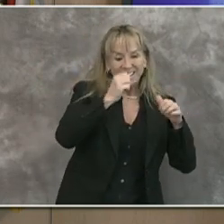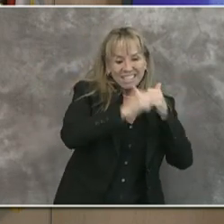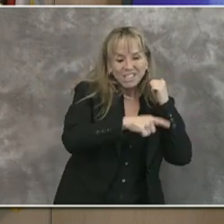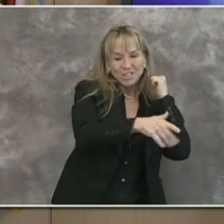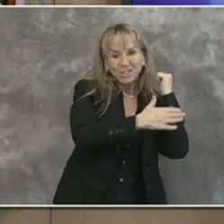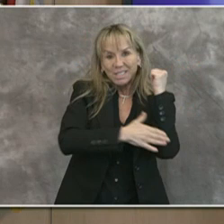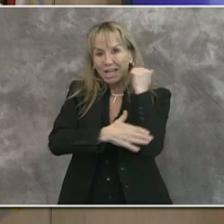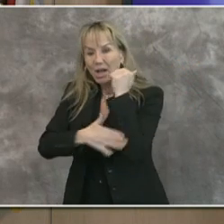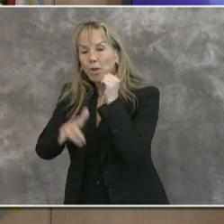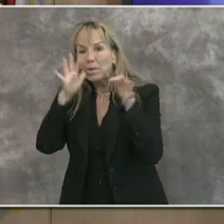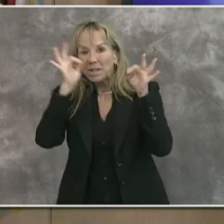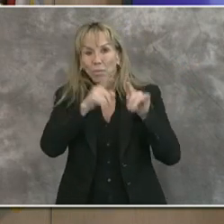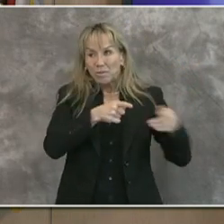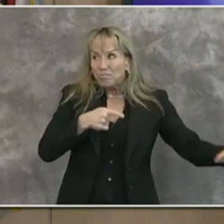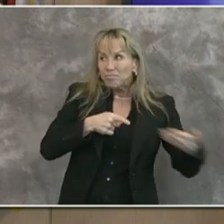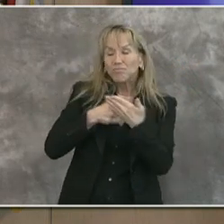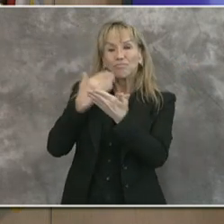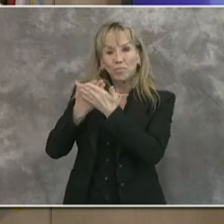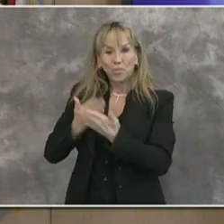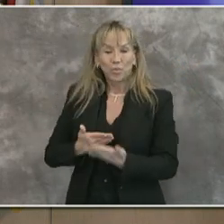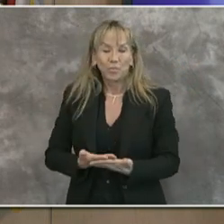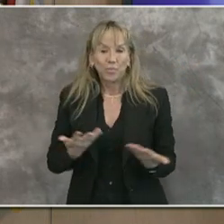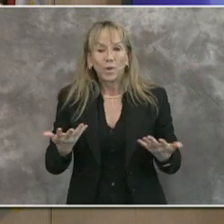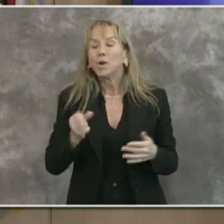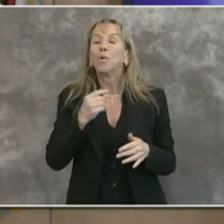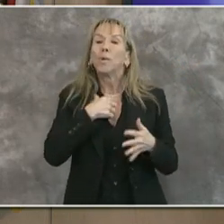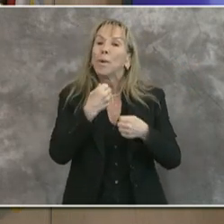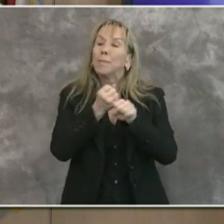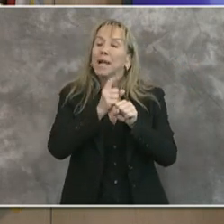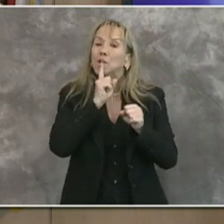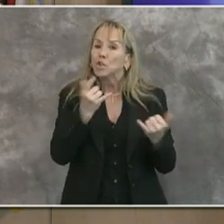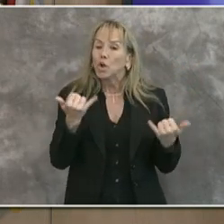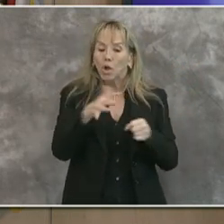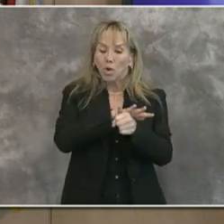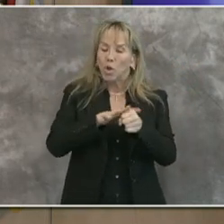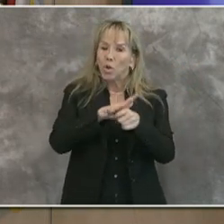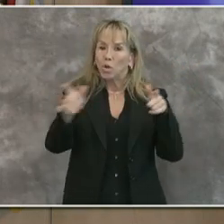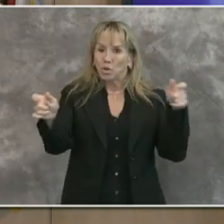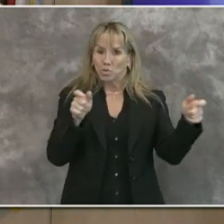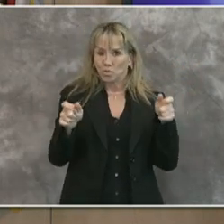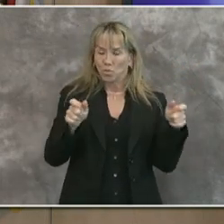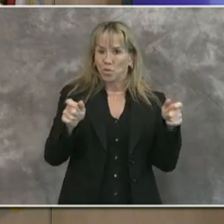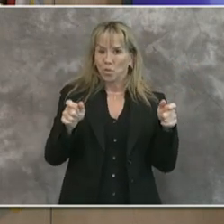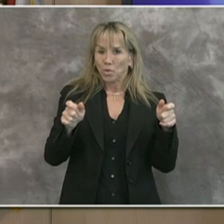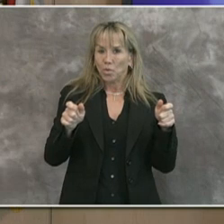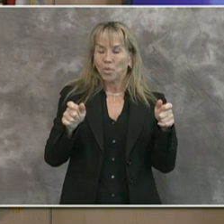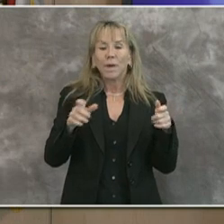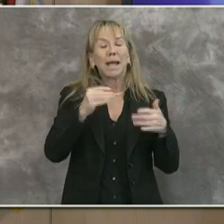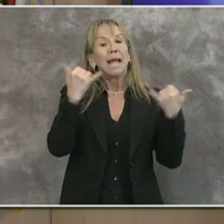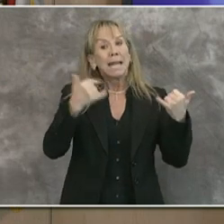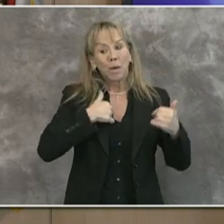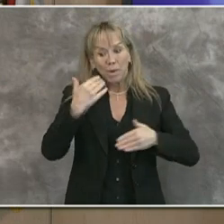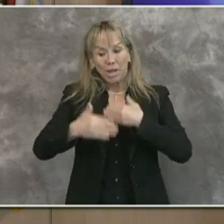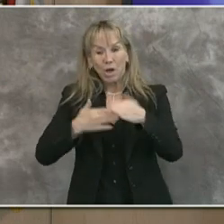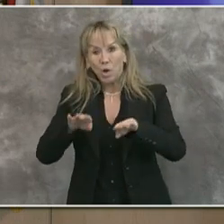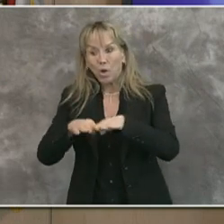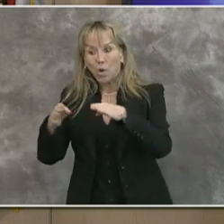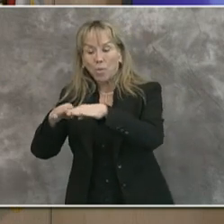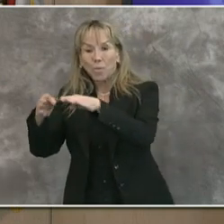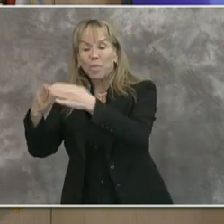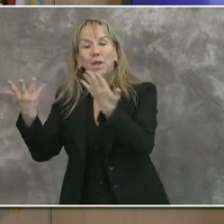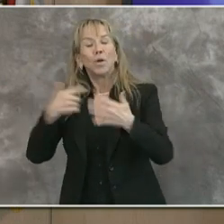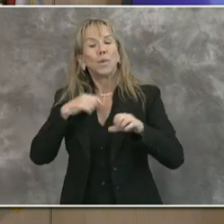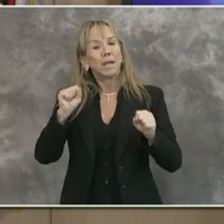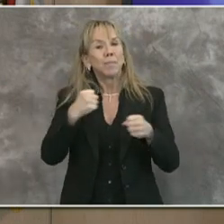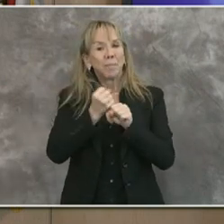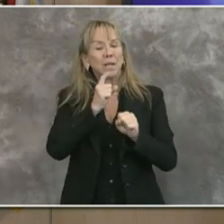our early response is deserving of greater local control, and now the responsibility moving forward will lie with each and every one of us